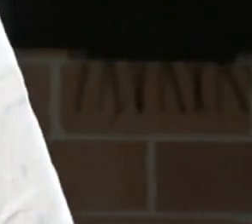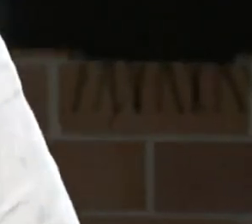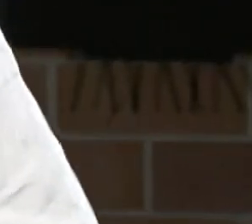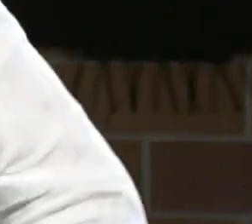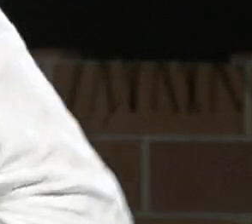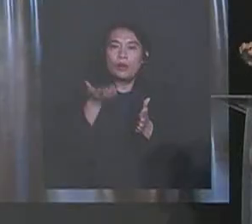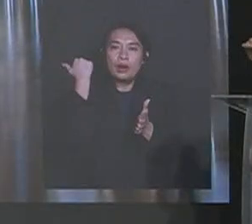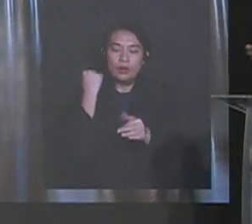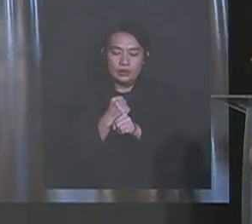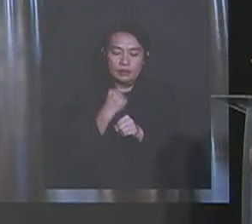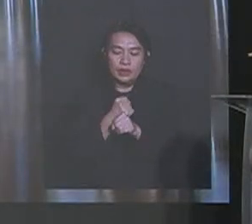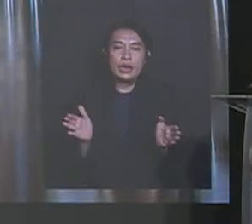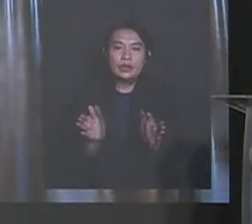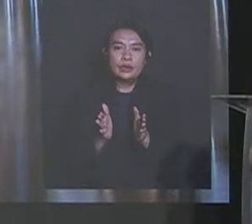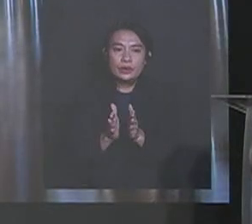clicker. Hold on.